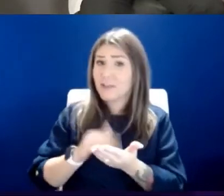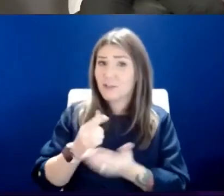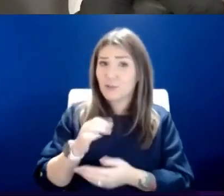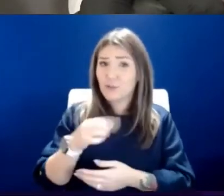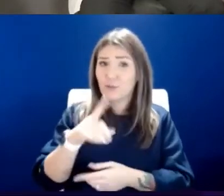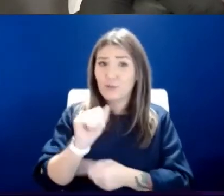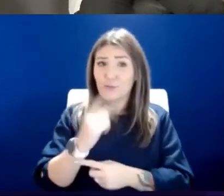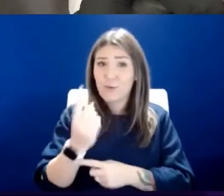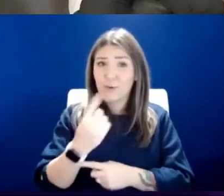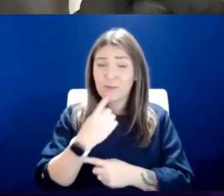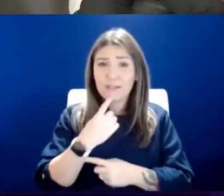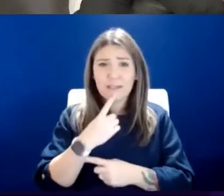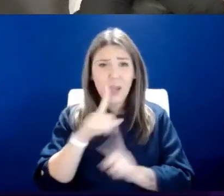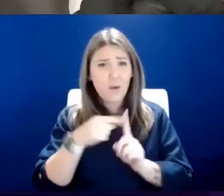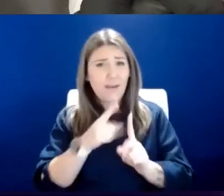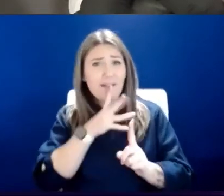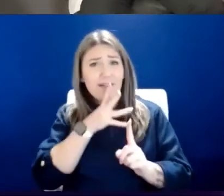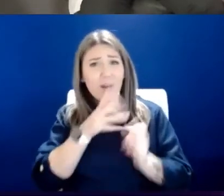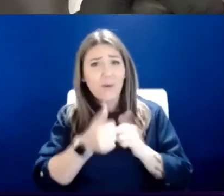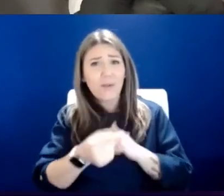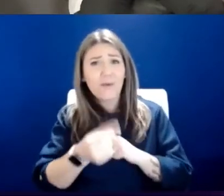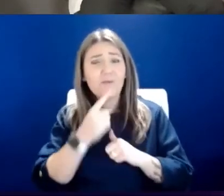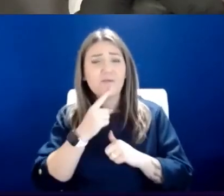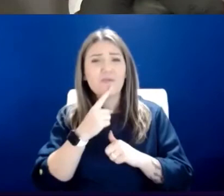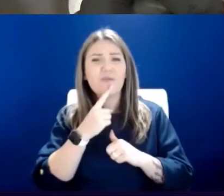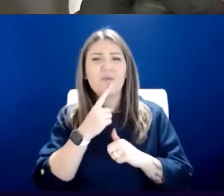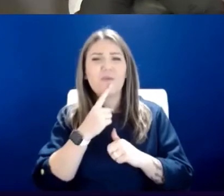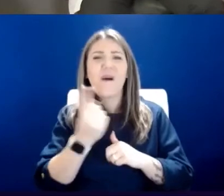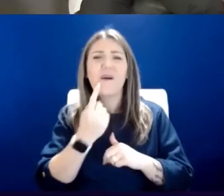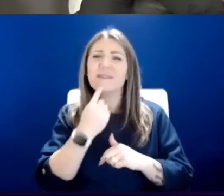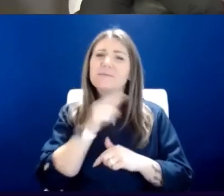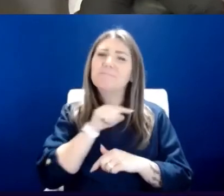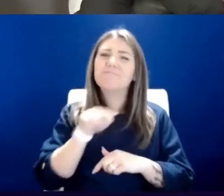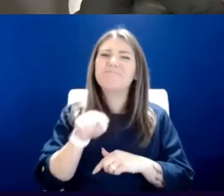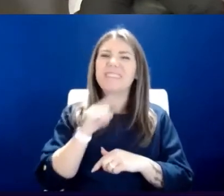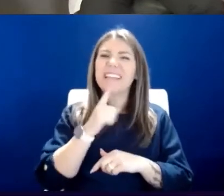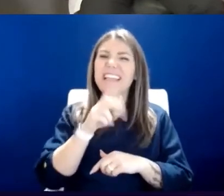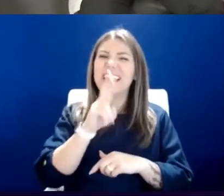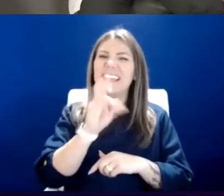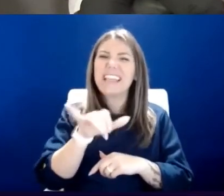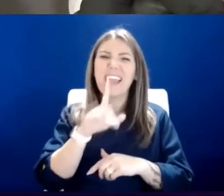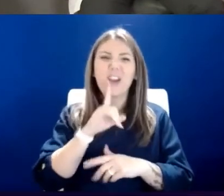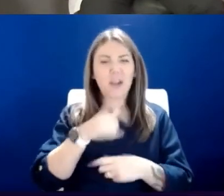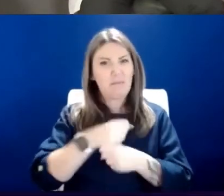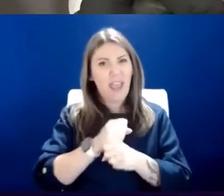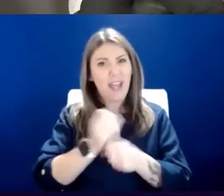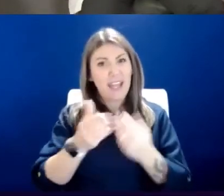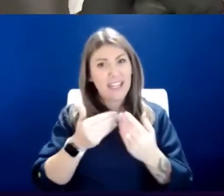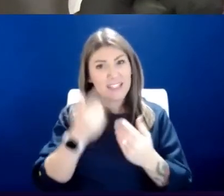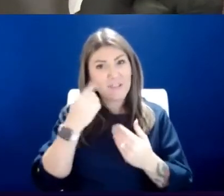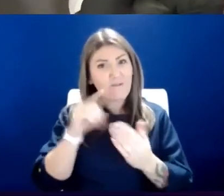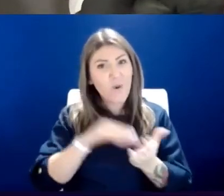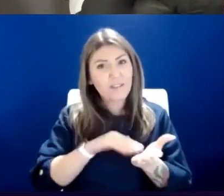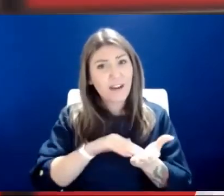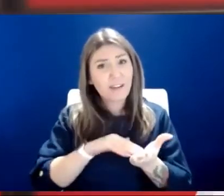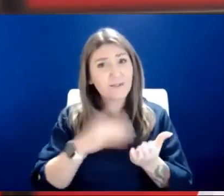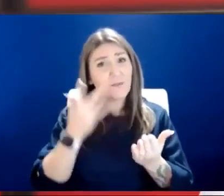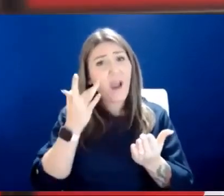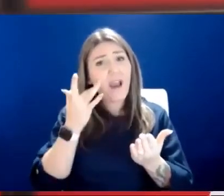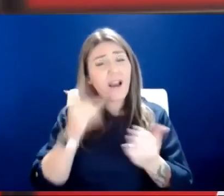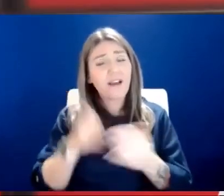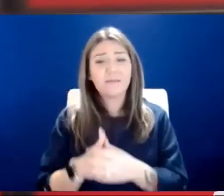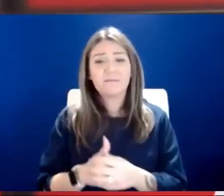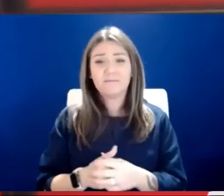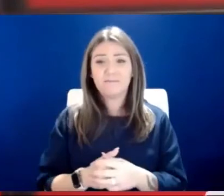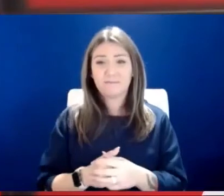I talk to you, you always shine the light back on Gary and say, Gary made this easy for you as a doctor. Why is that?